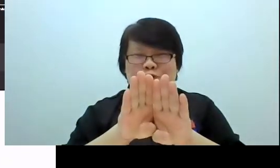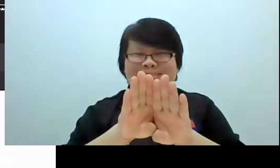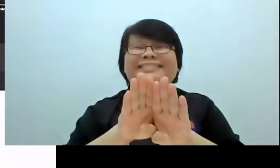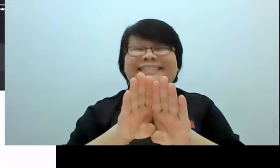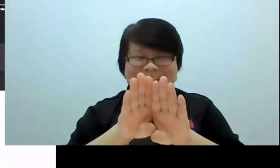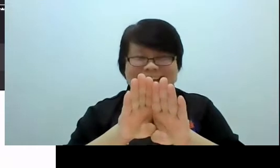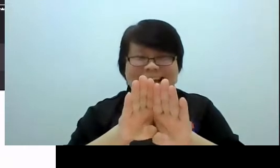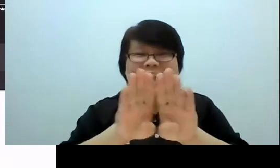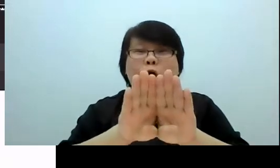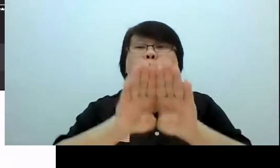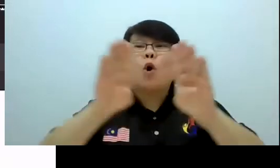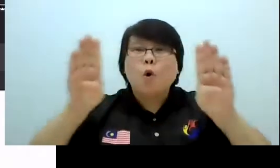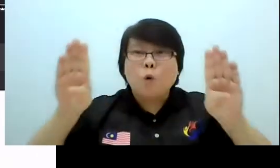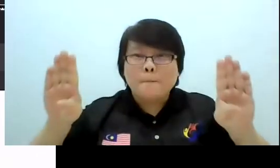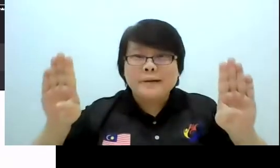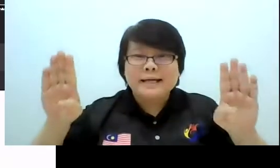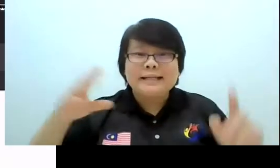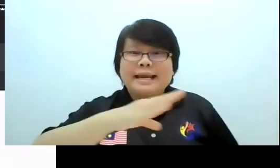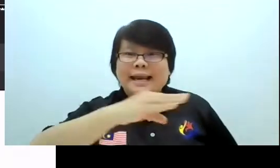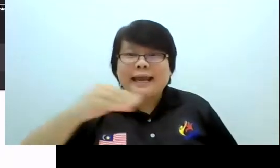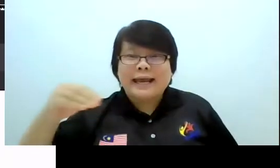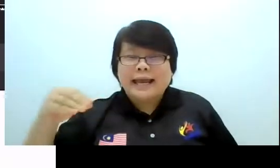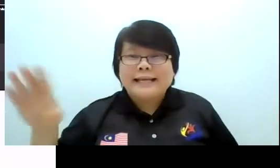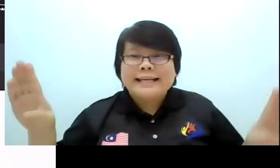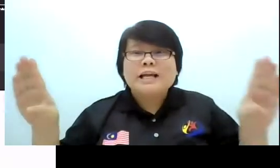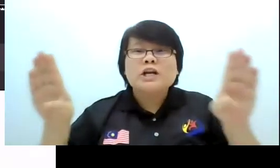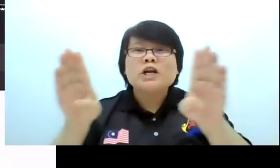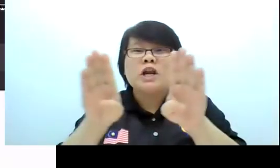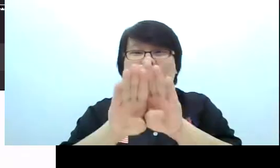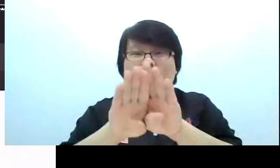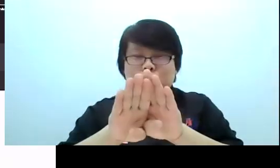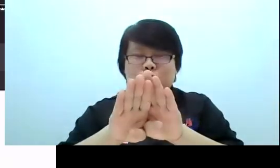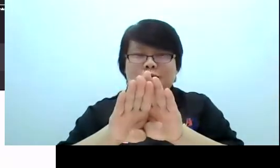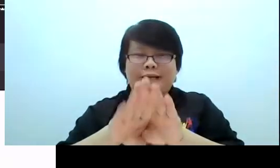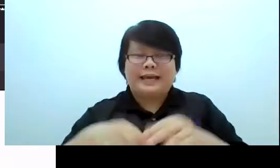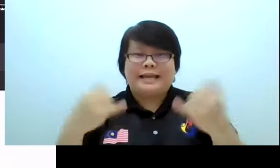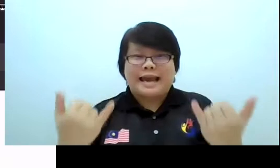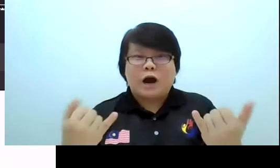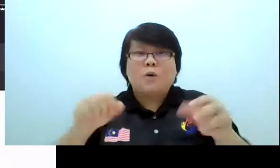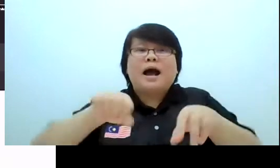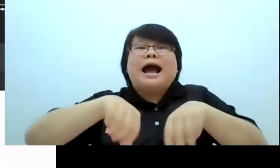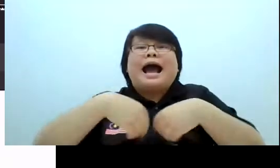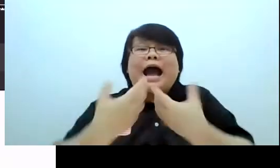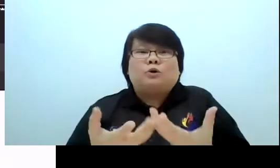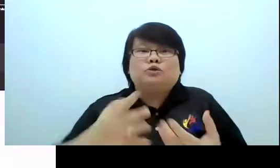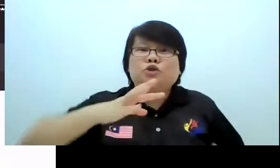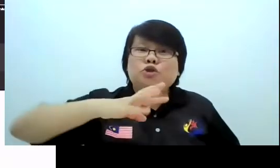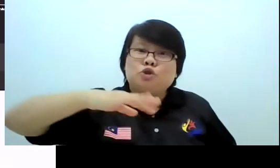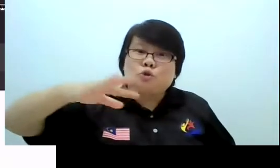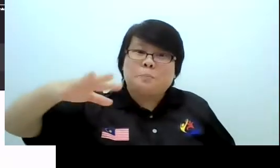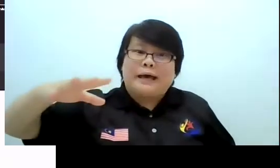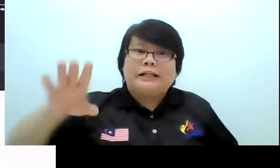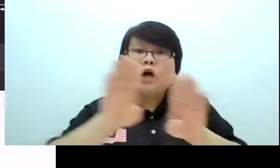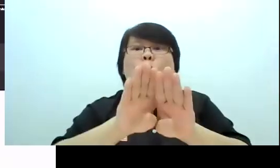close. Okay, open and close. Okay, now how